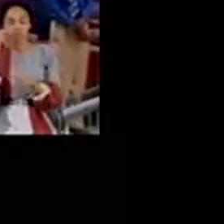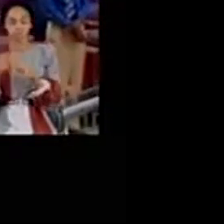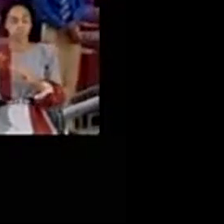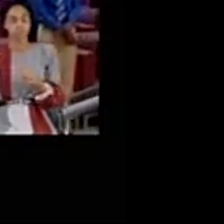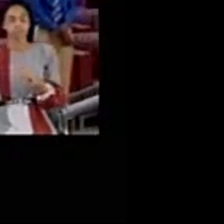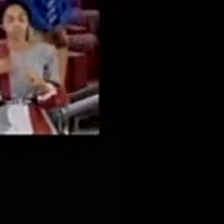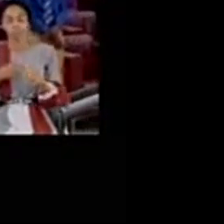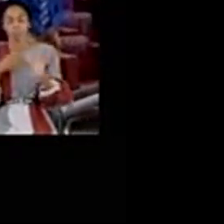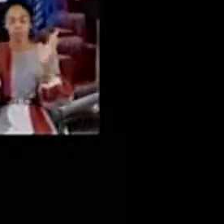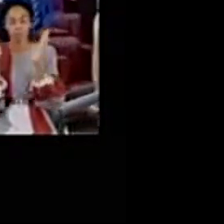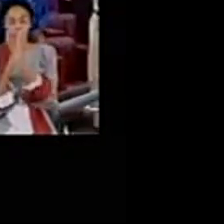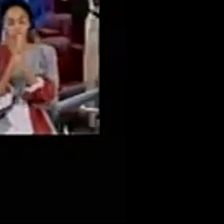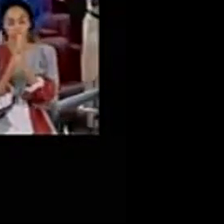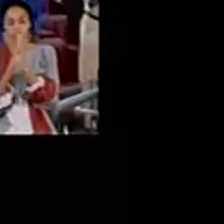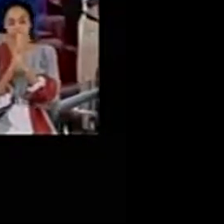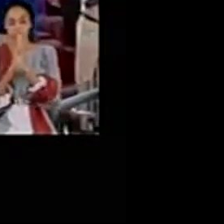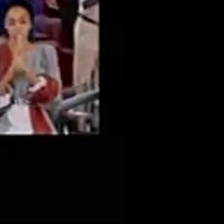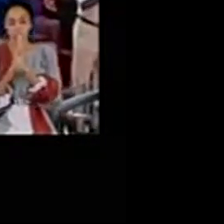pray.